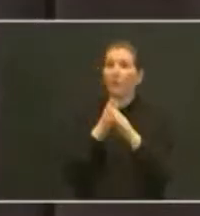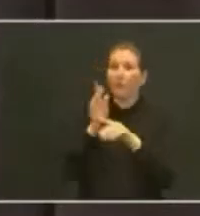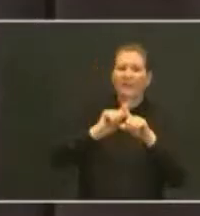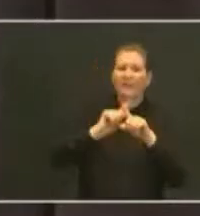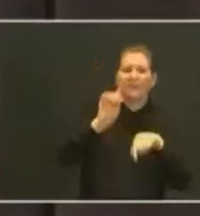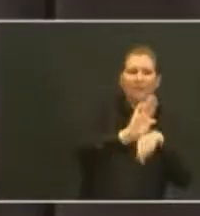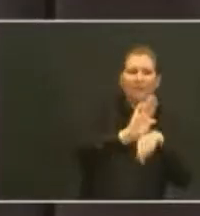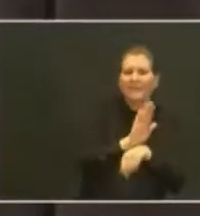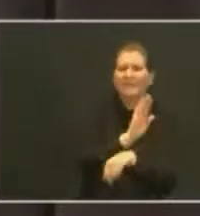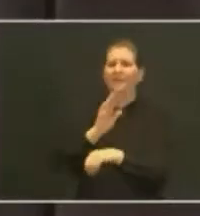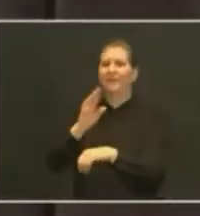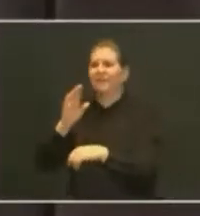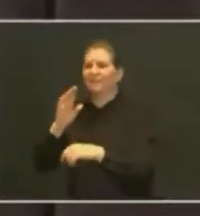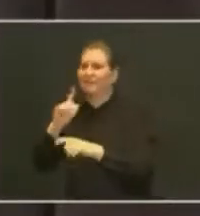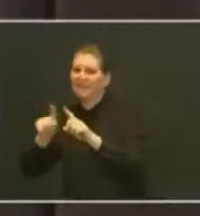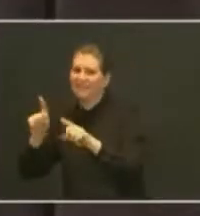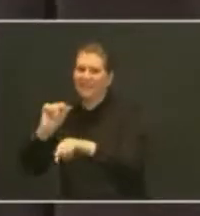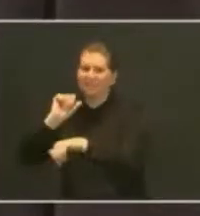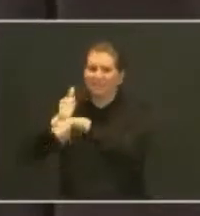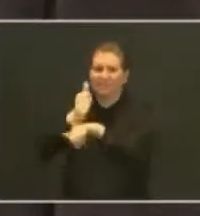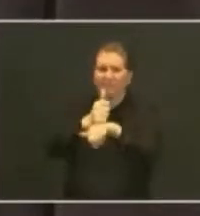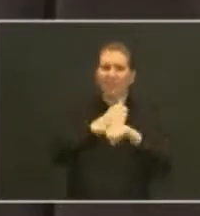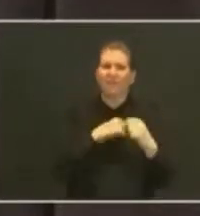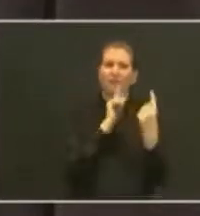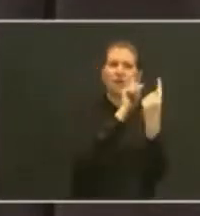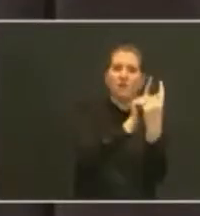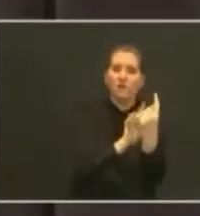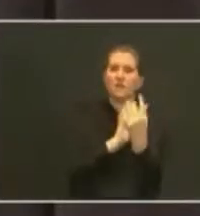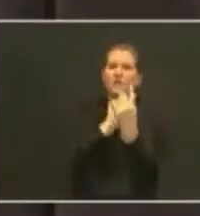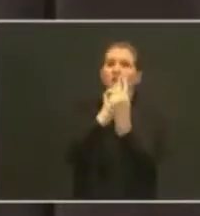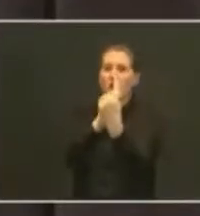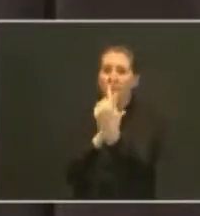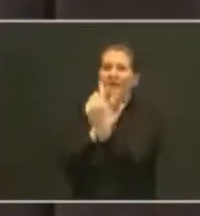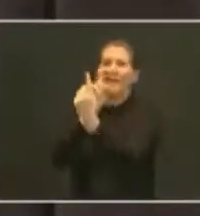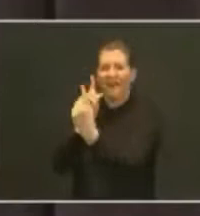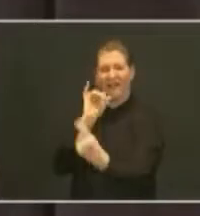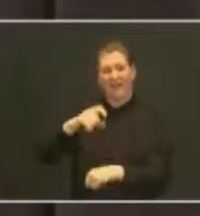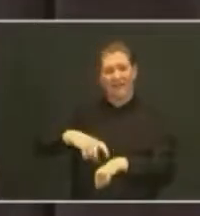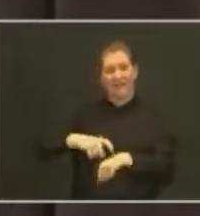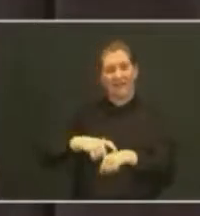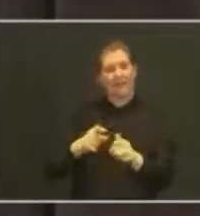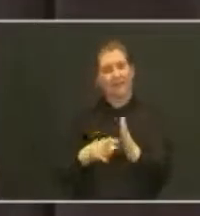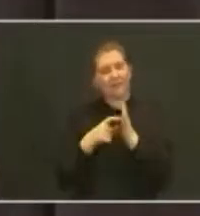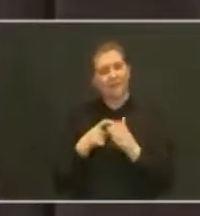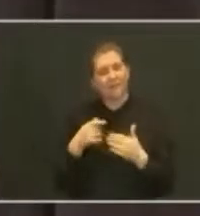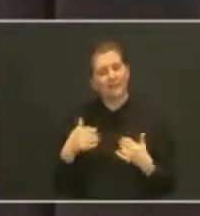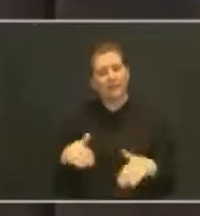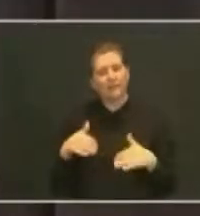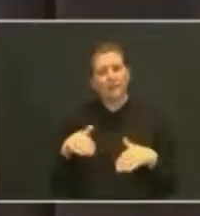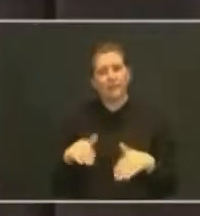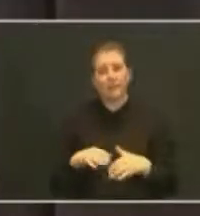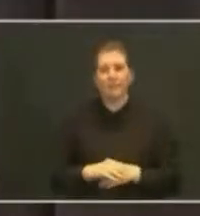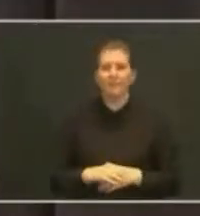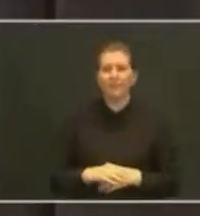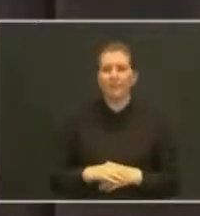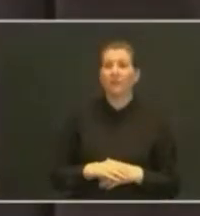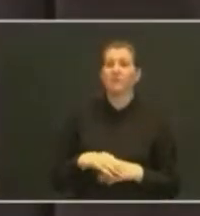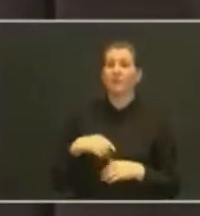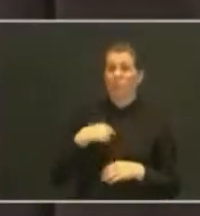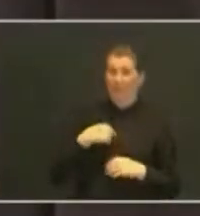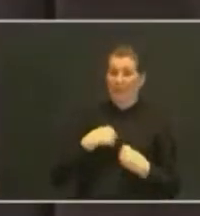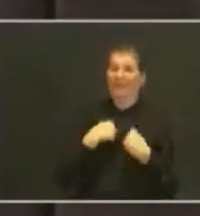healthcare workers. For that reason, when it comes to our administration rate, as opposed to the decrease